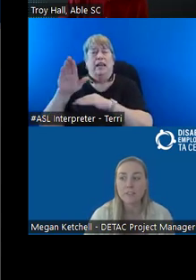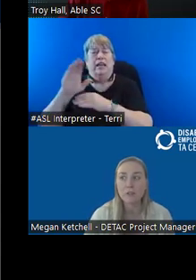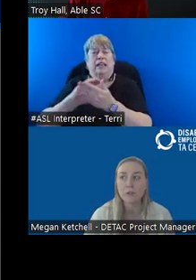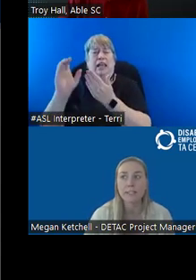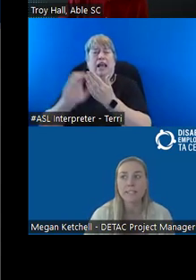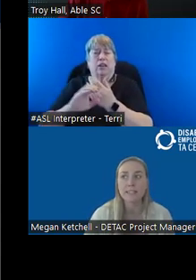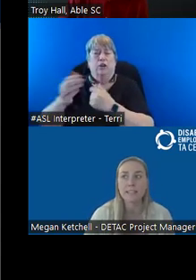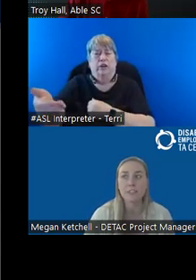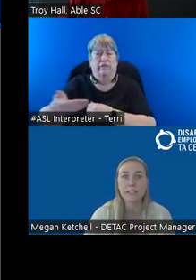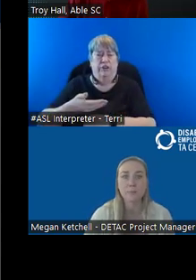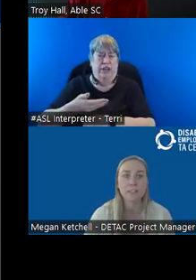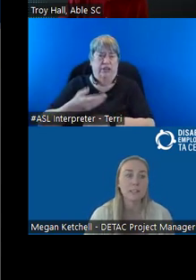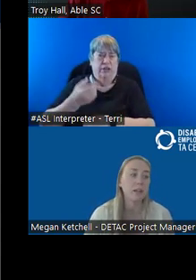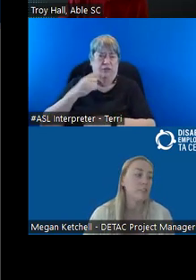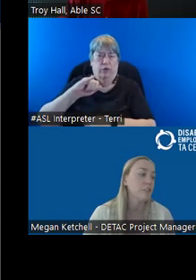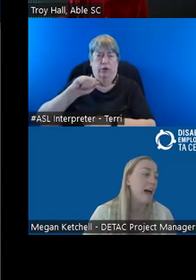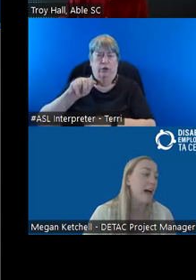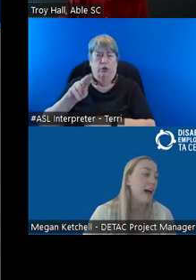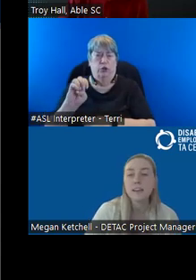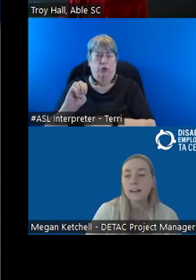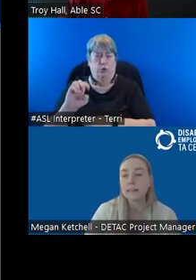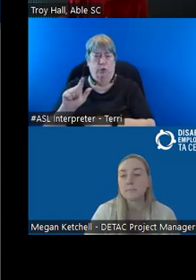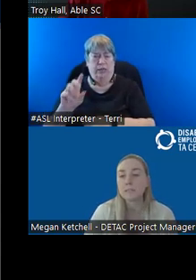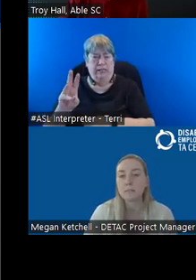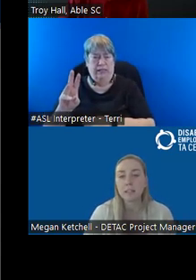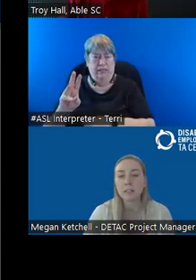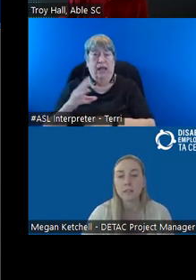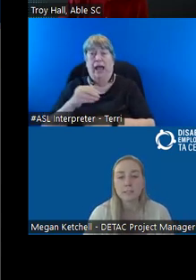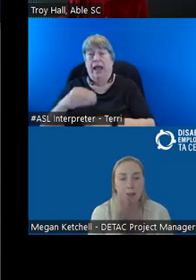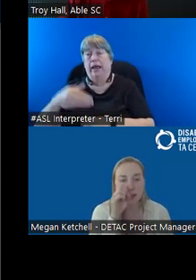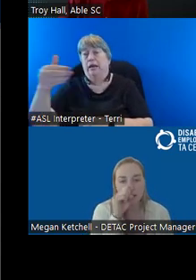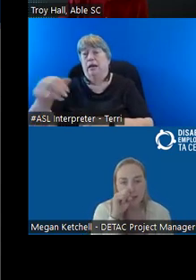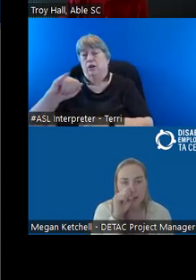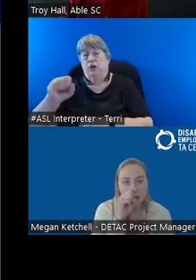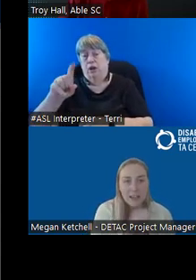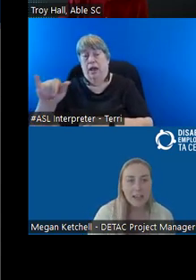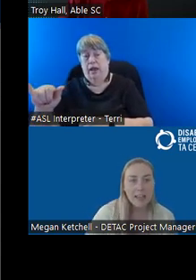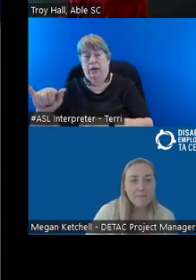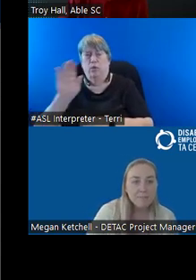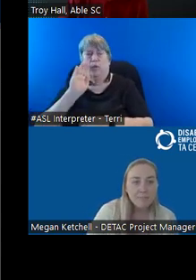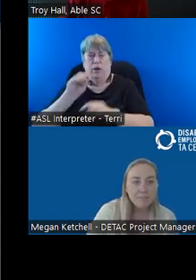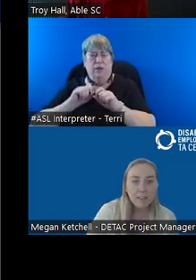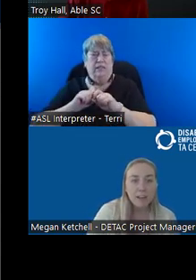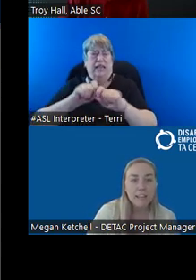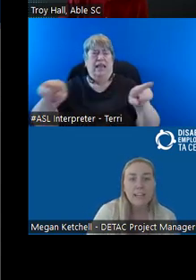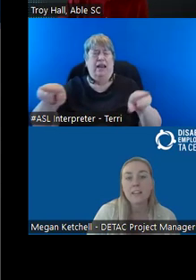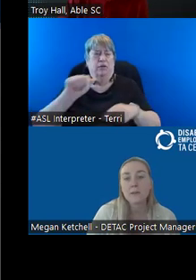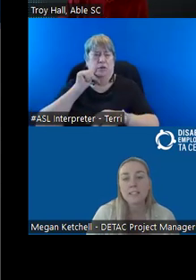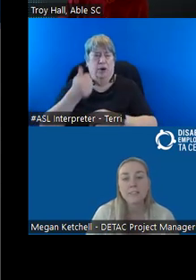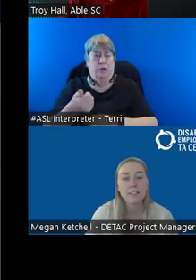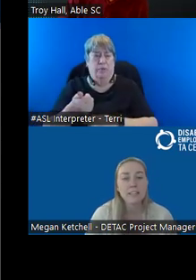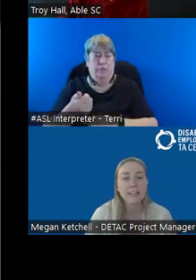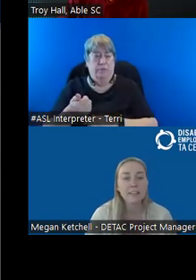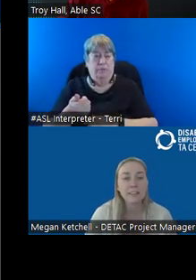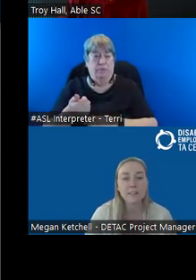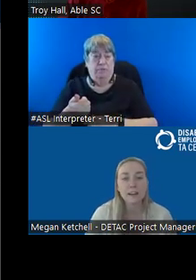that June 26th session as well as the one in July tomorrow as well. All right, and otherwise,